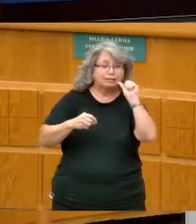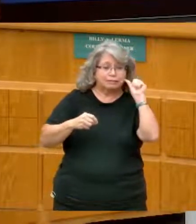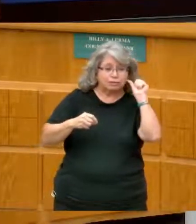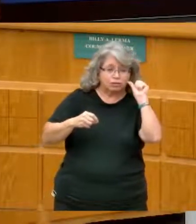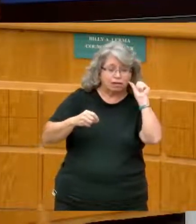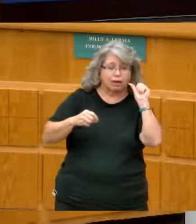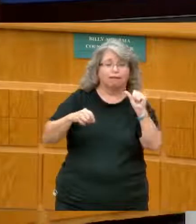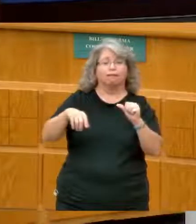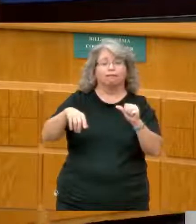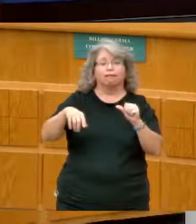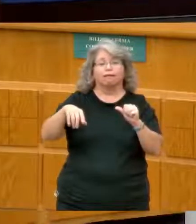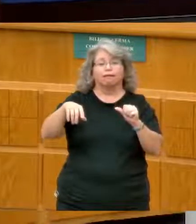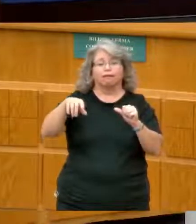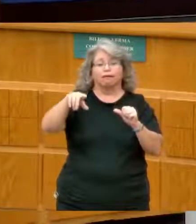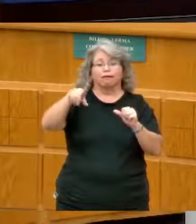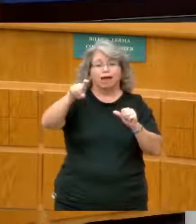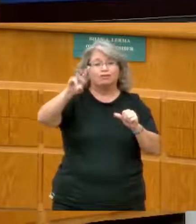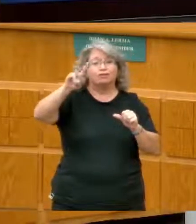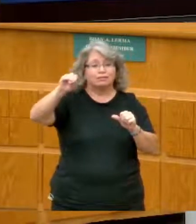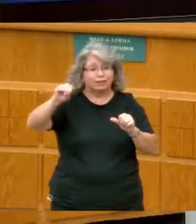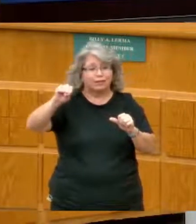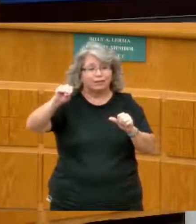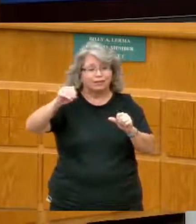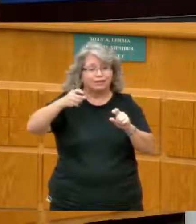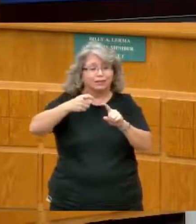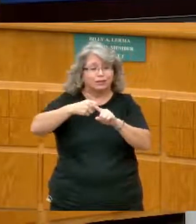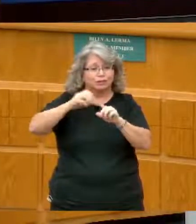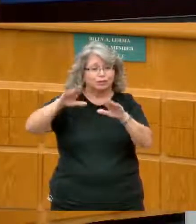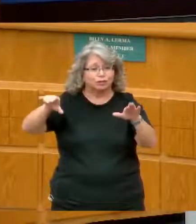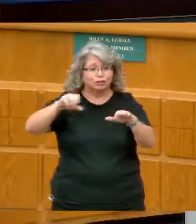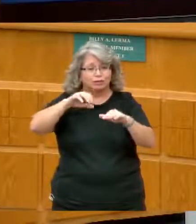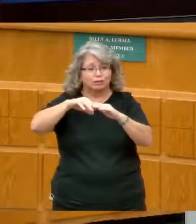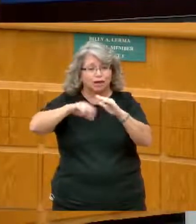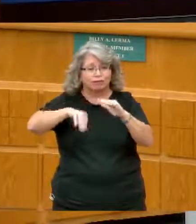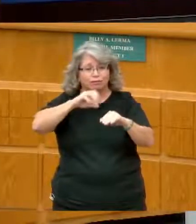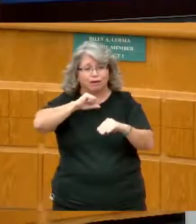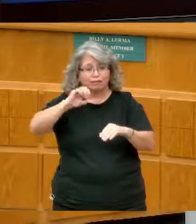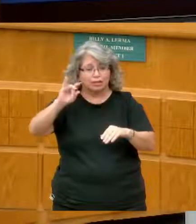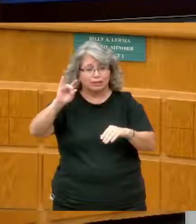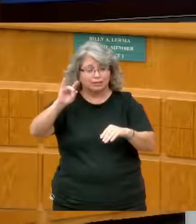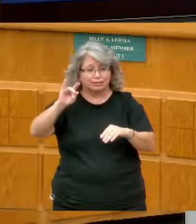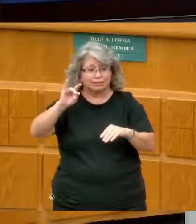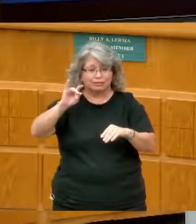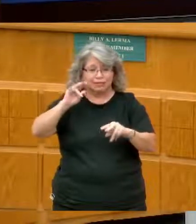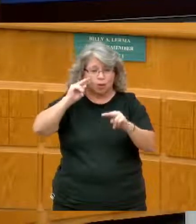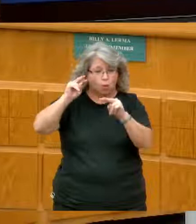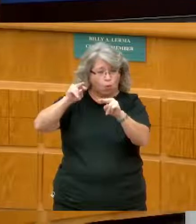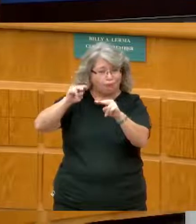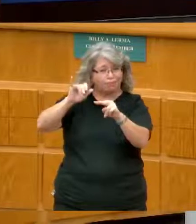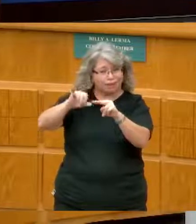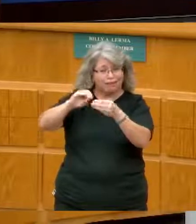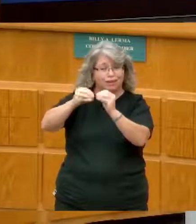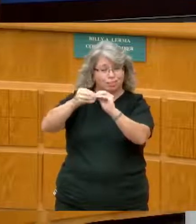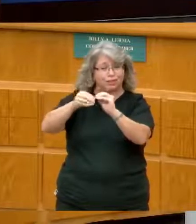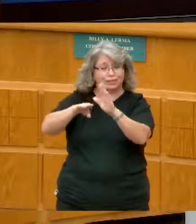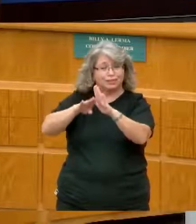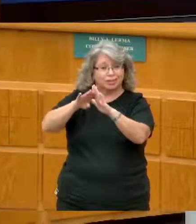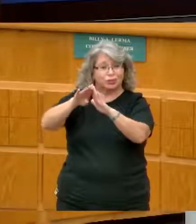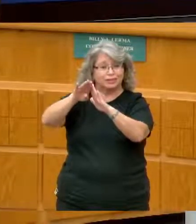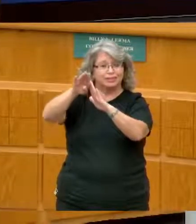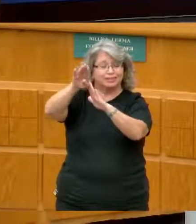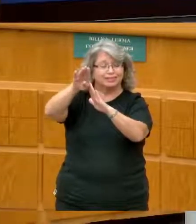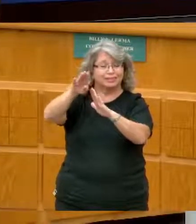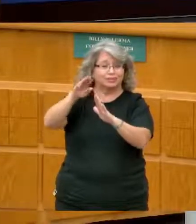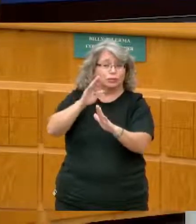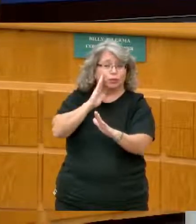were in the pediatric population. I want you to keep an eye on that because you're going to continue to see that number increase, now that we're back to